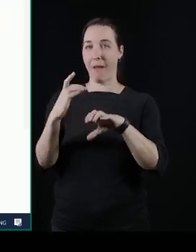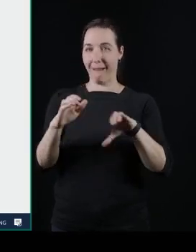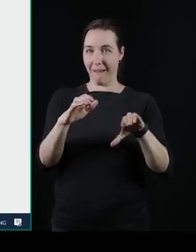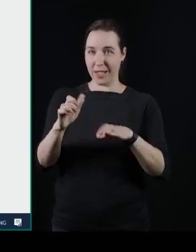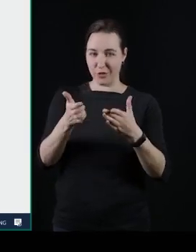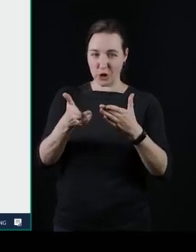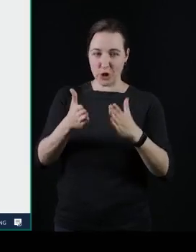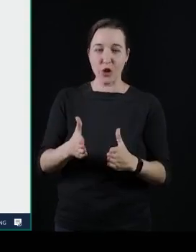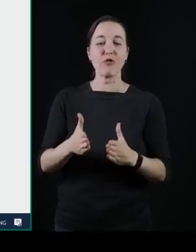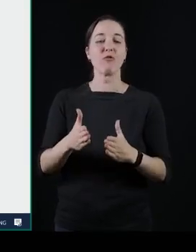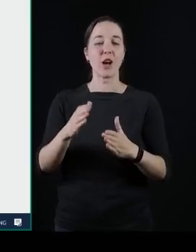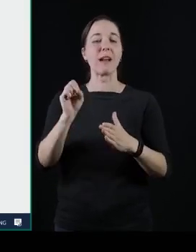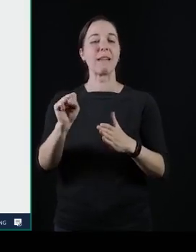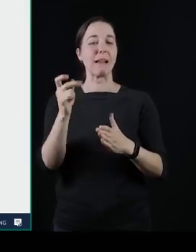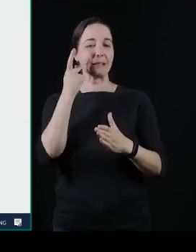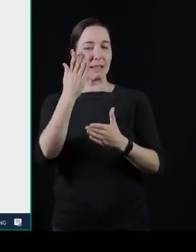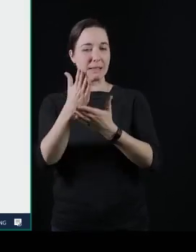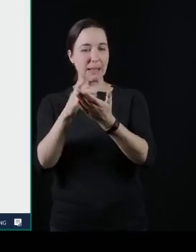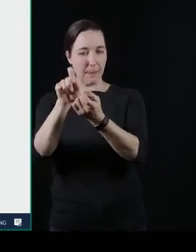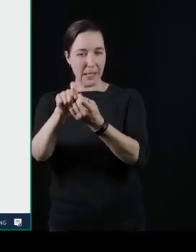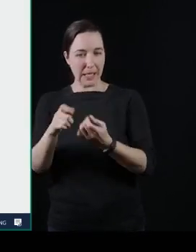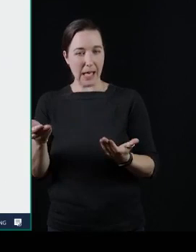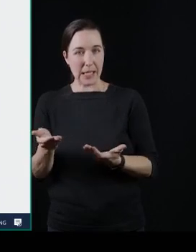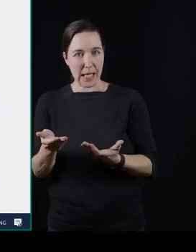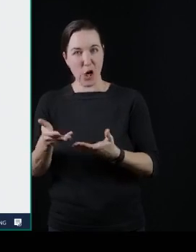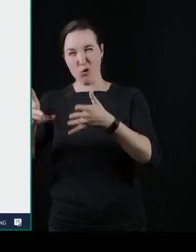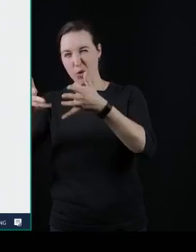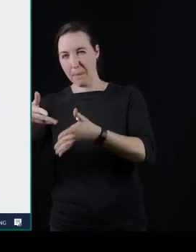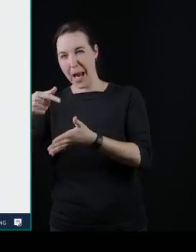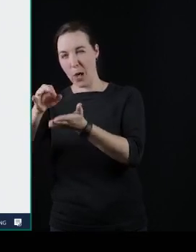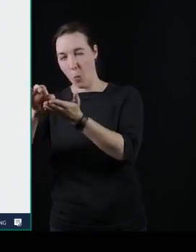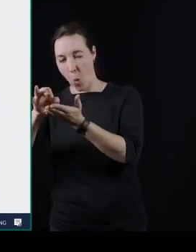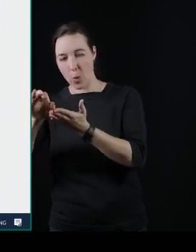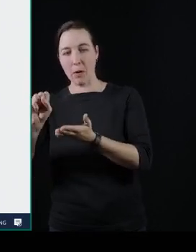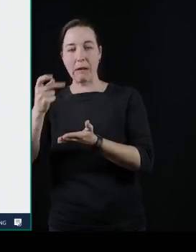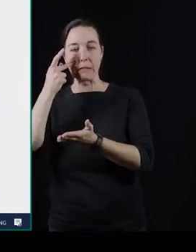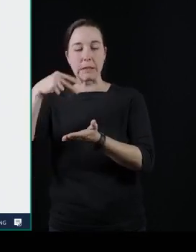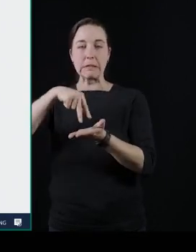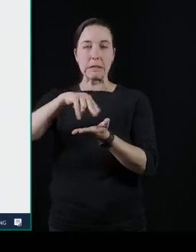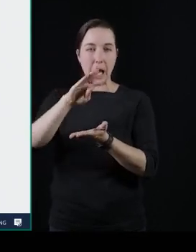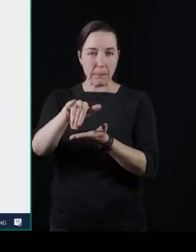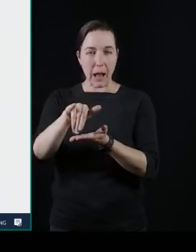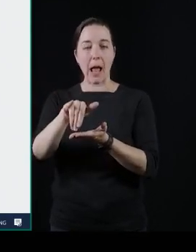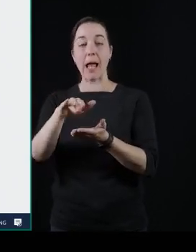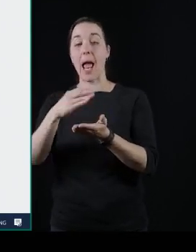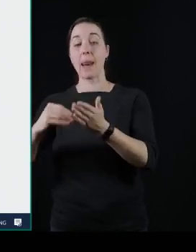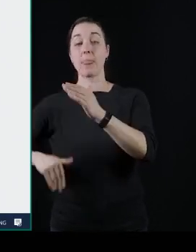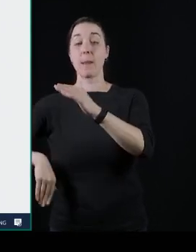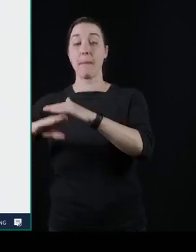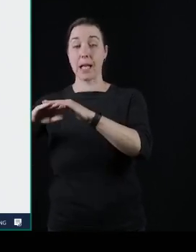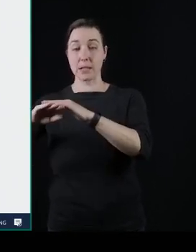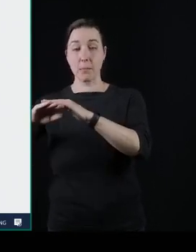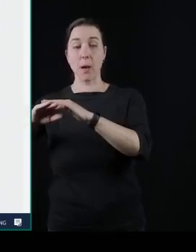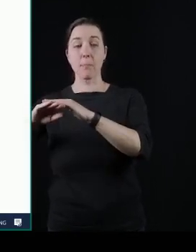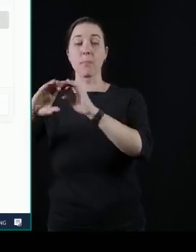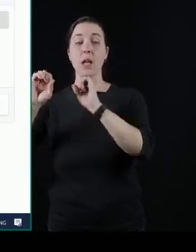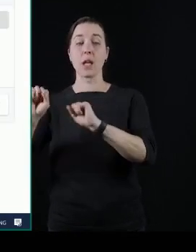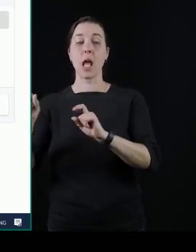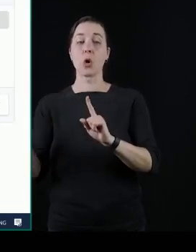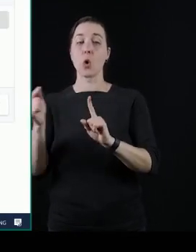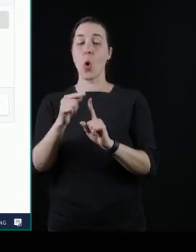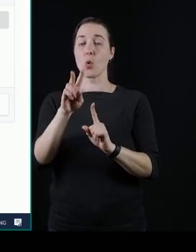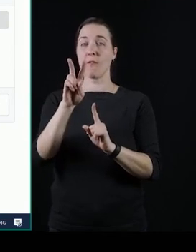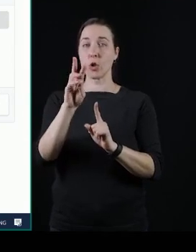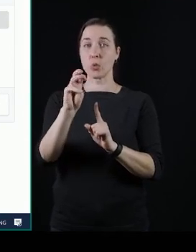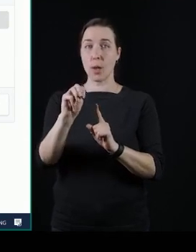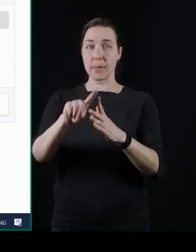server. We can easily see some details here, our remaining quota. We can modify target standby and the maximum. We can